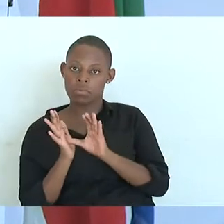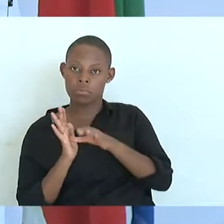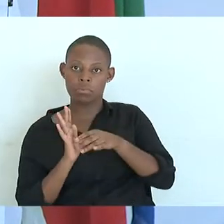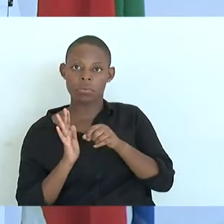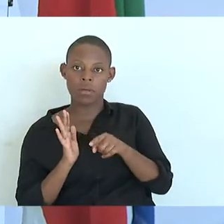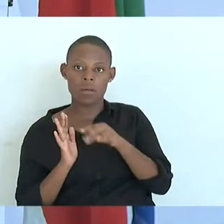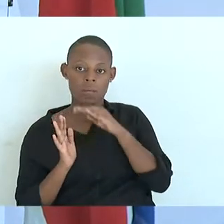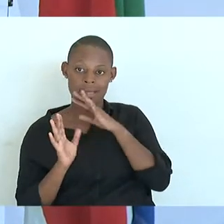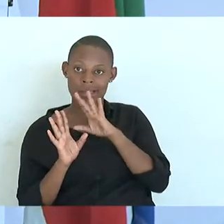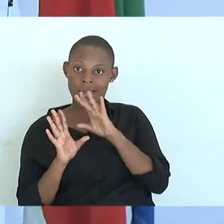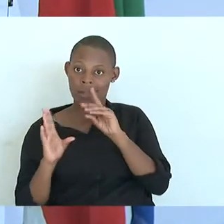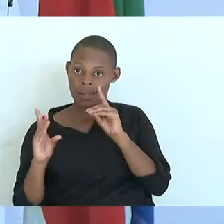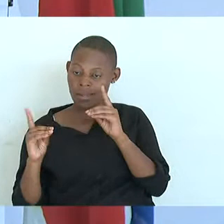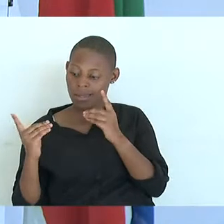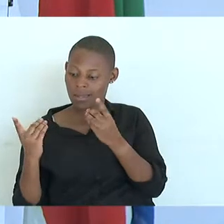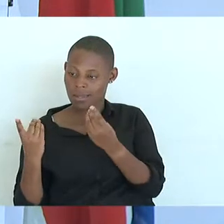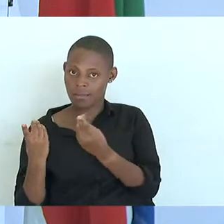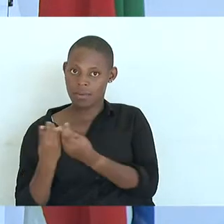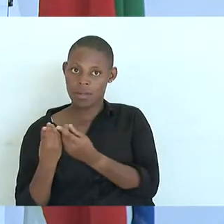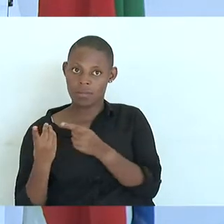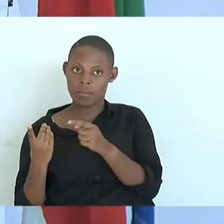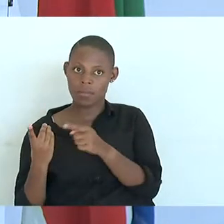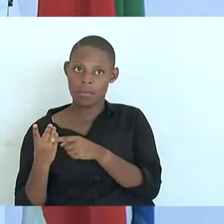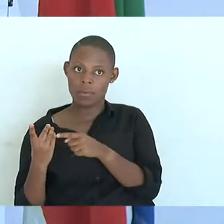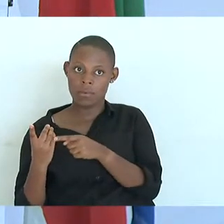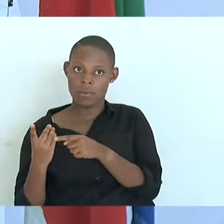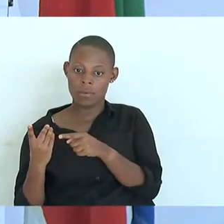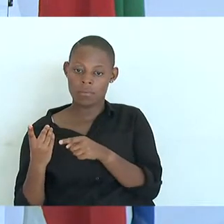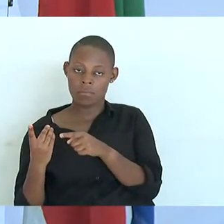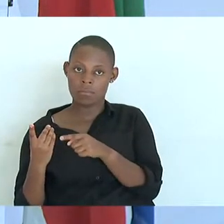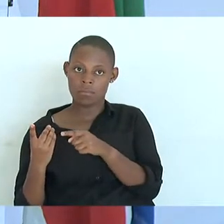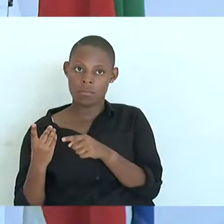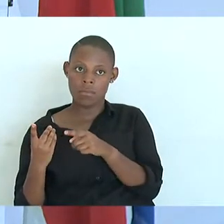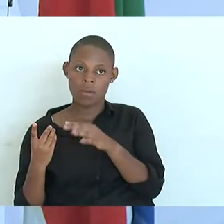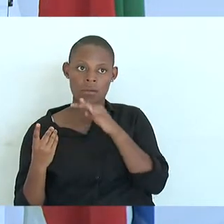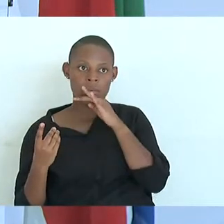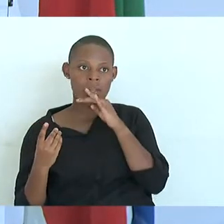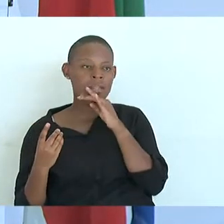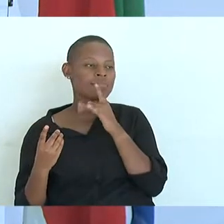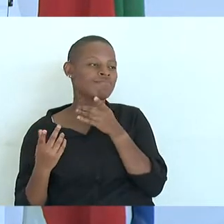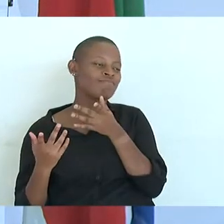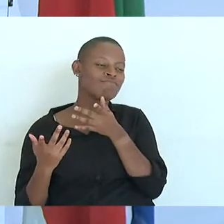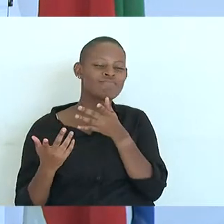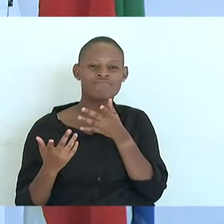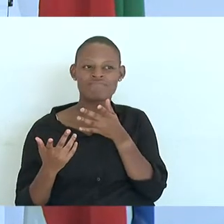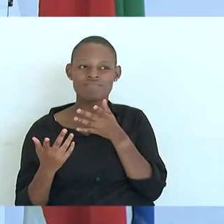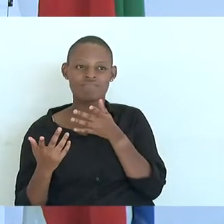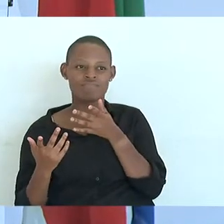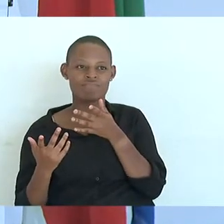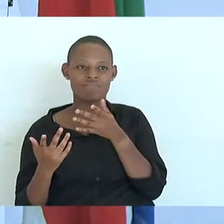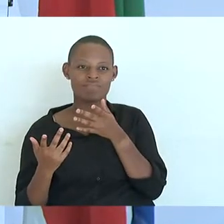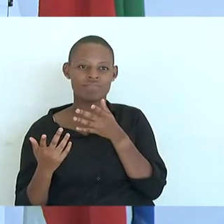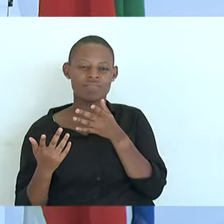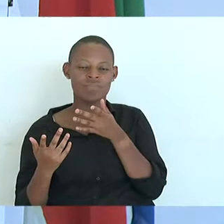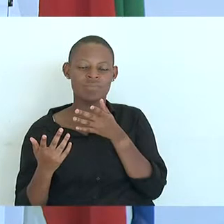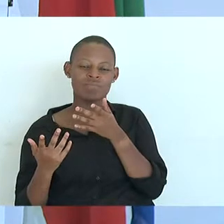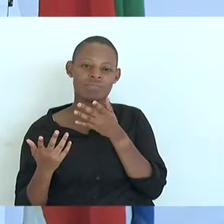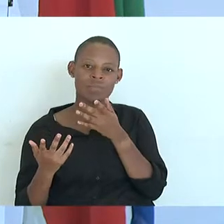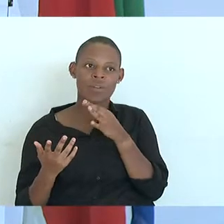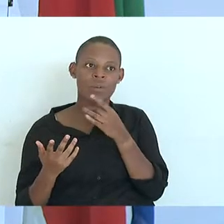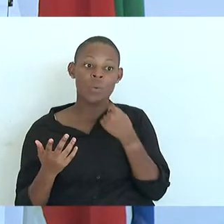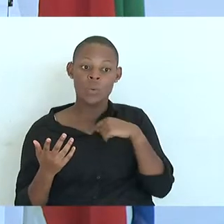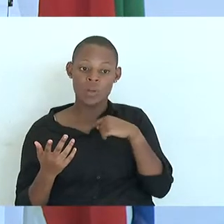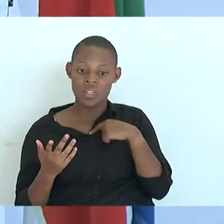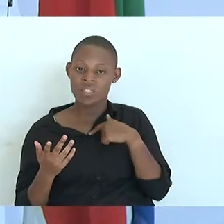department, it's not dishing out stuff. We are here to